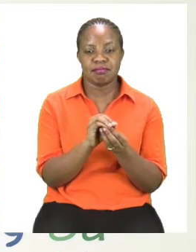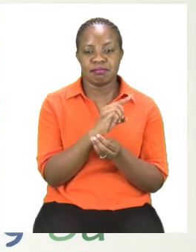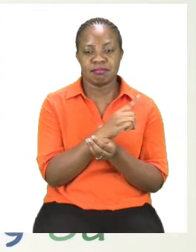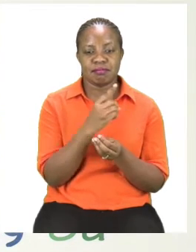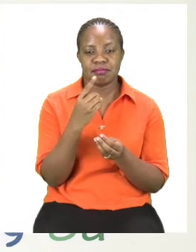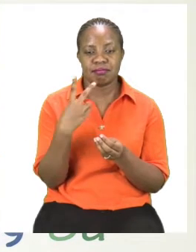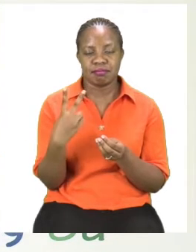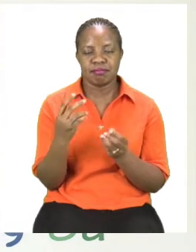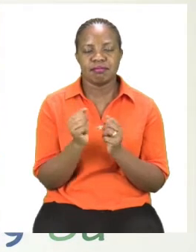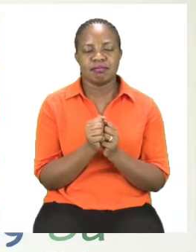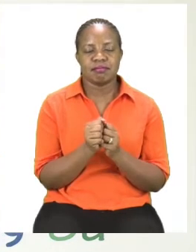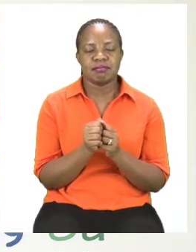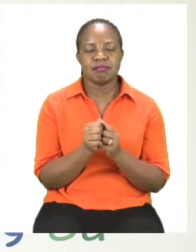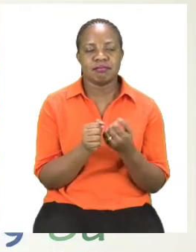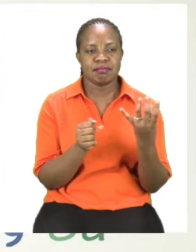13,